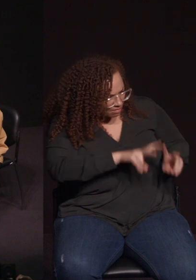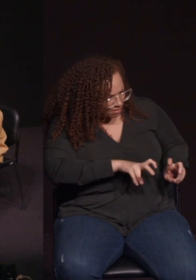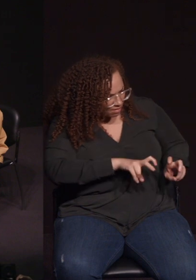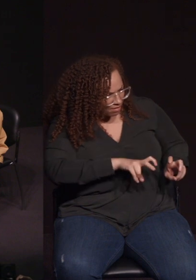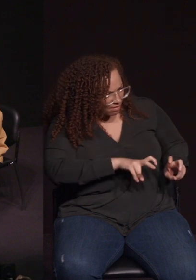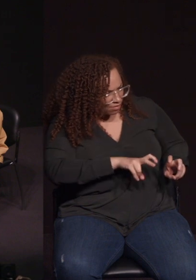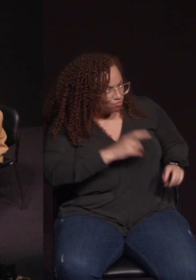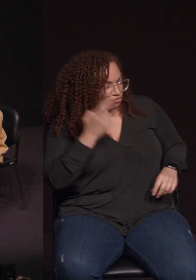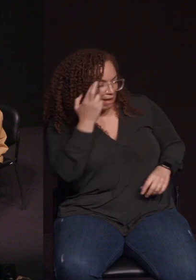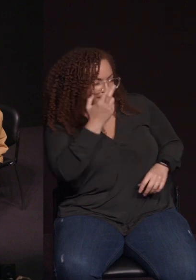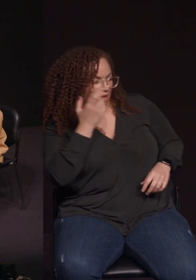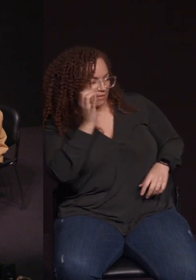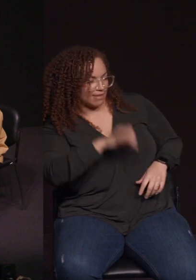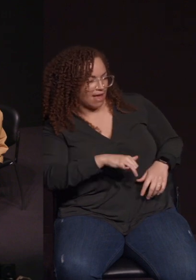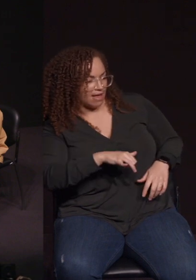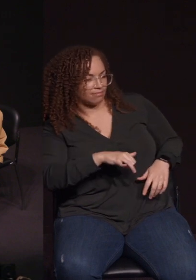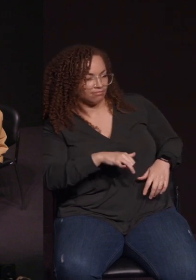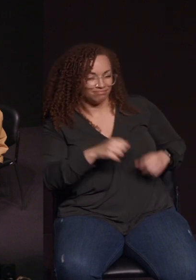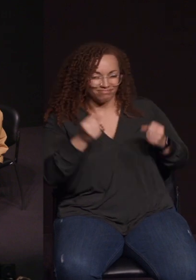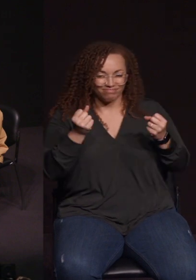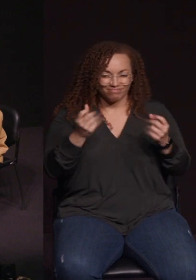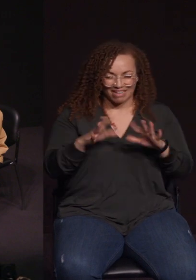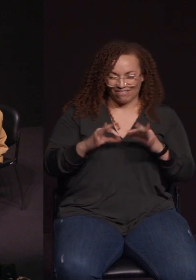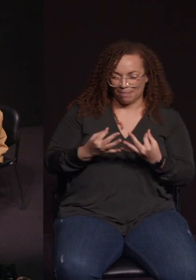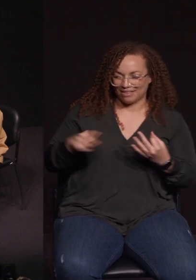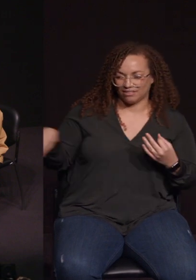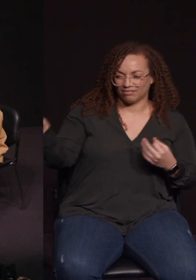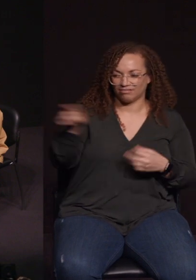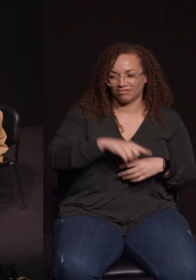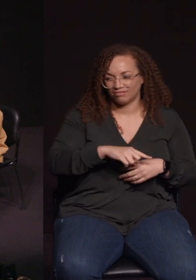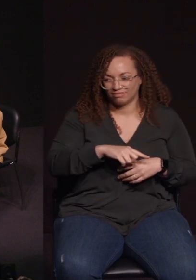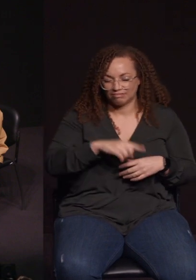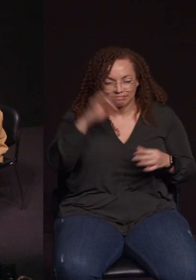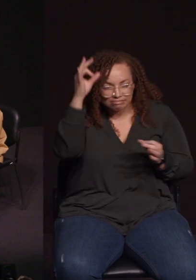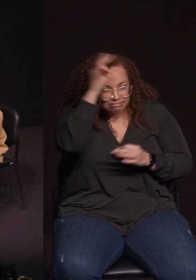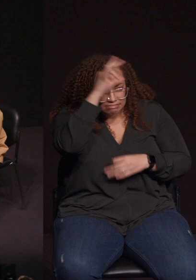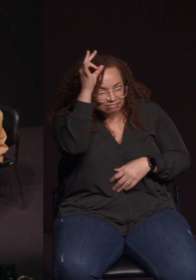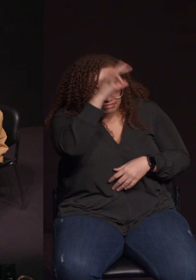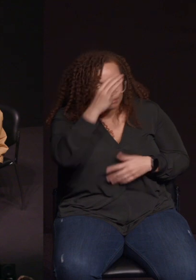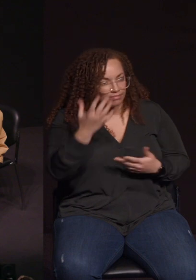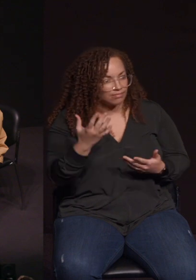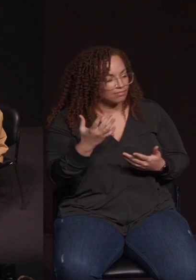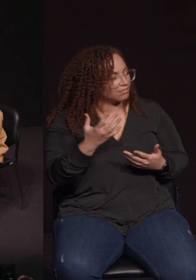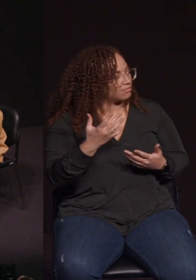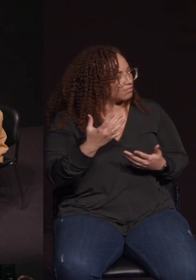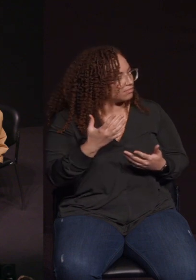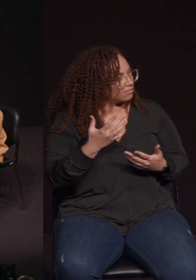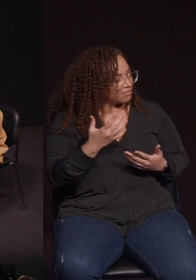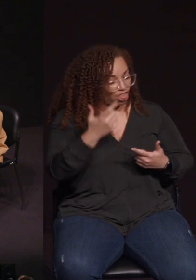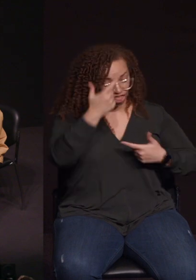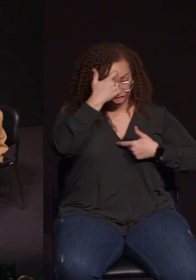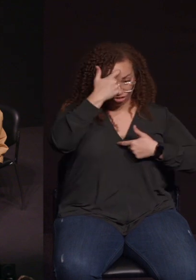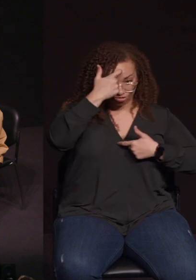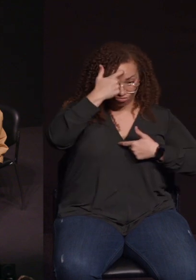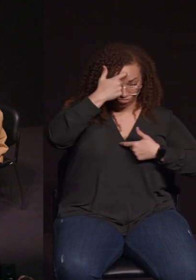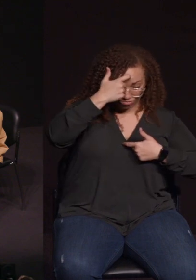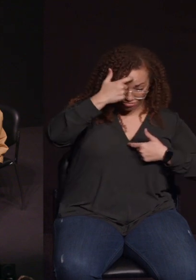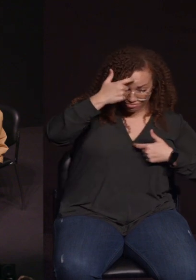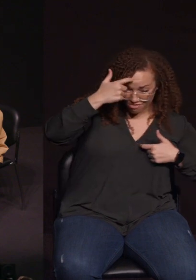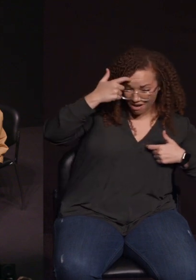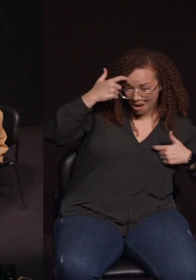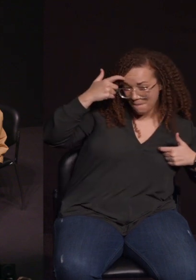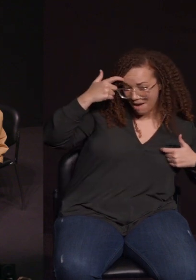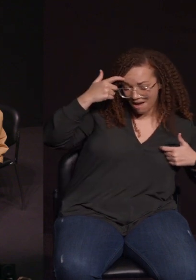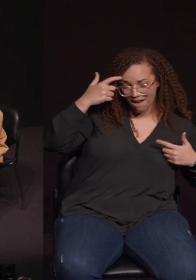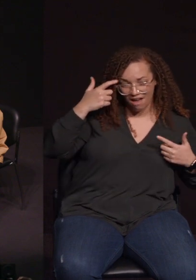that we have a lot of families that do not decipher there. And the trauma that you people put on these families by doing